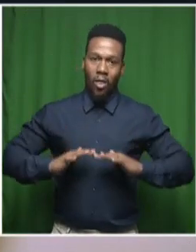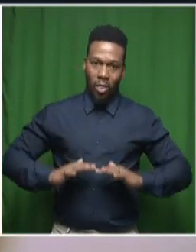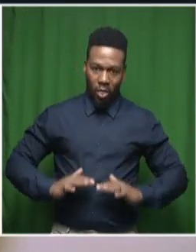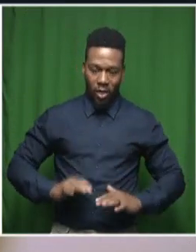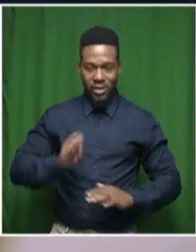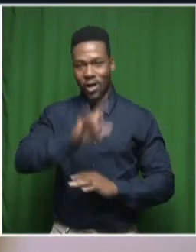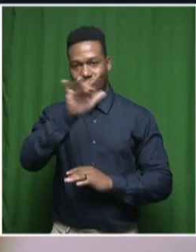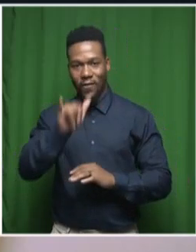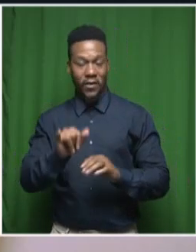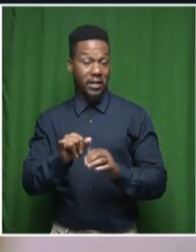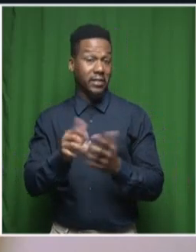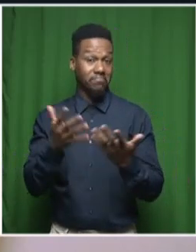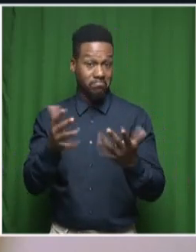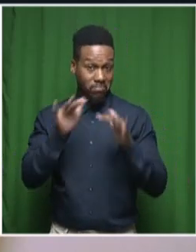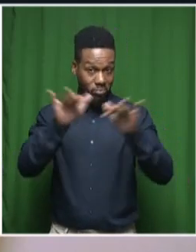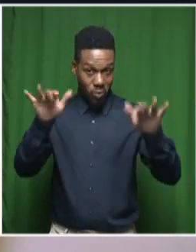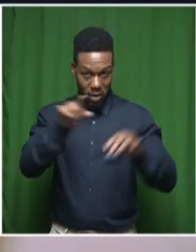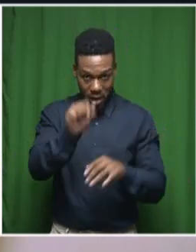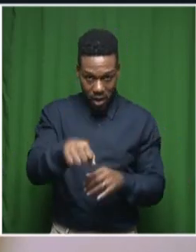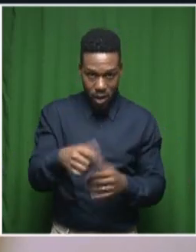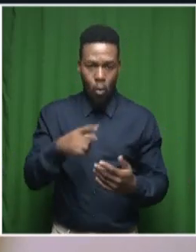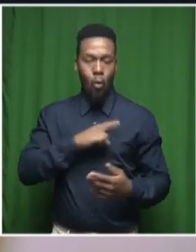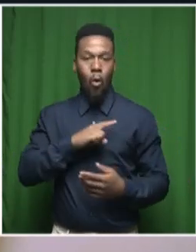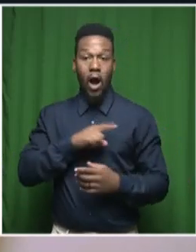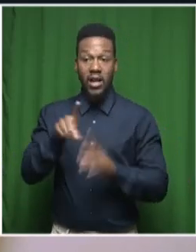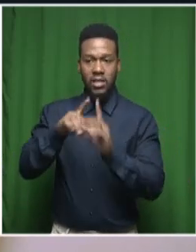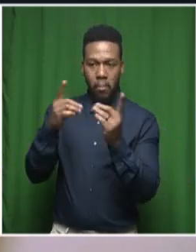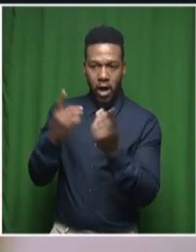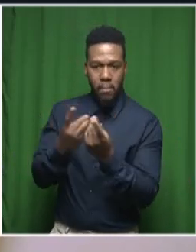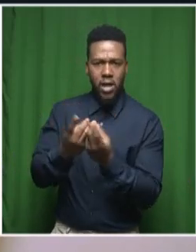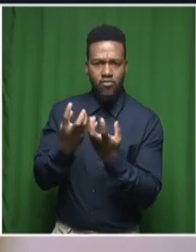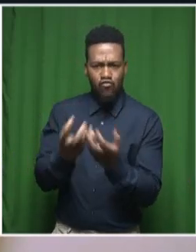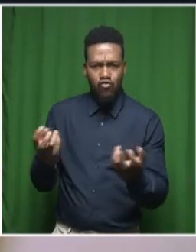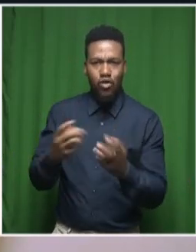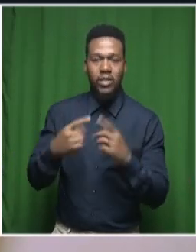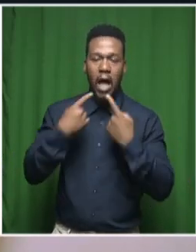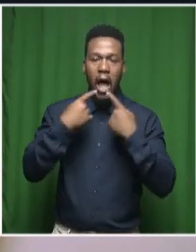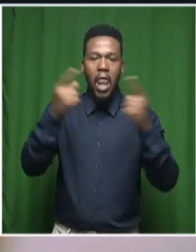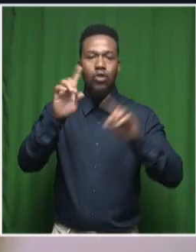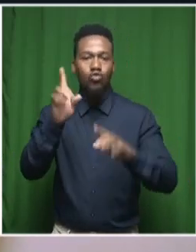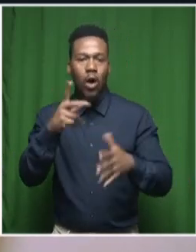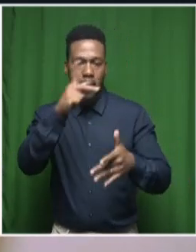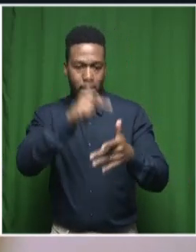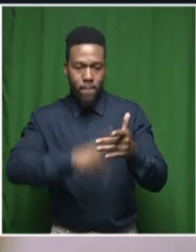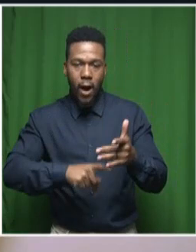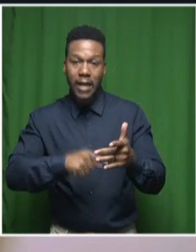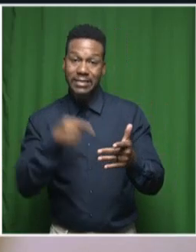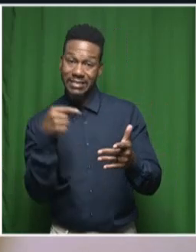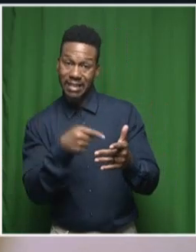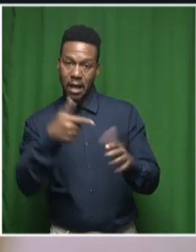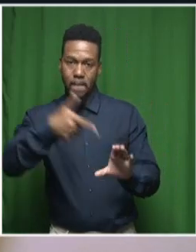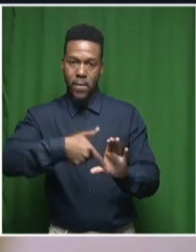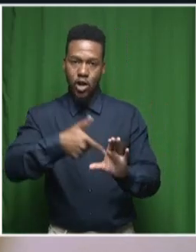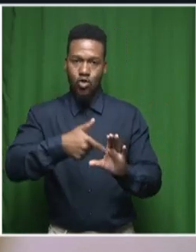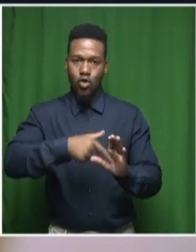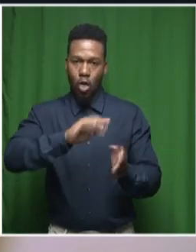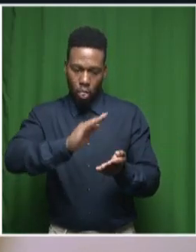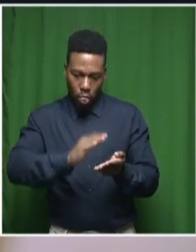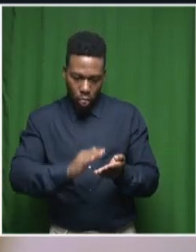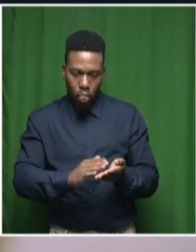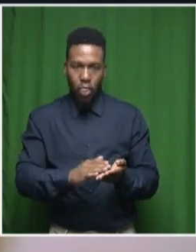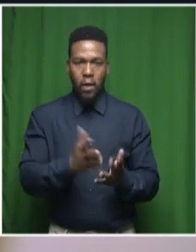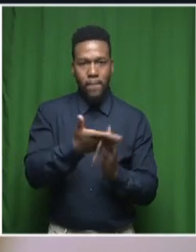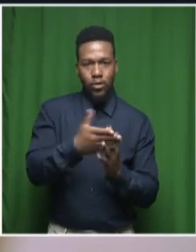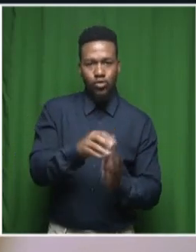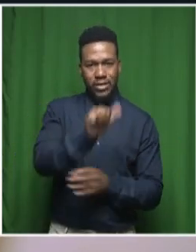of Mineral Resources and Energy's announcement to drop the fuel price, with the price of petrol decreasing between